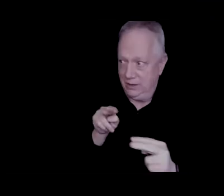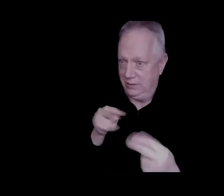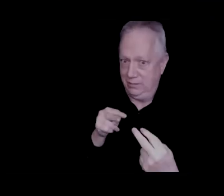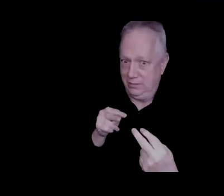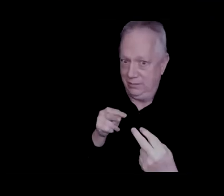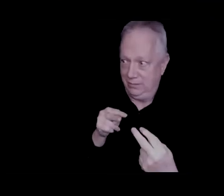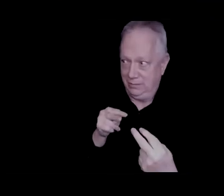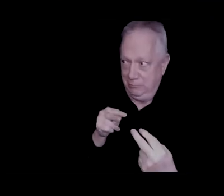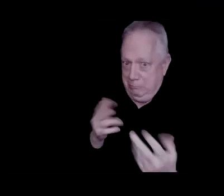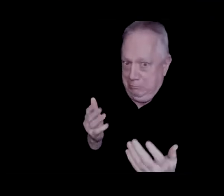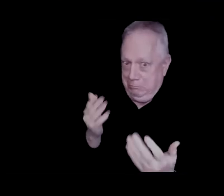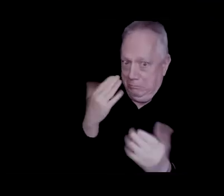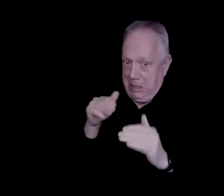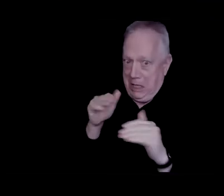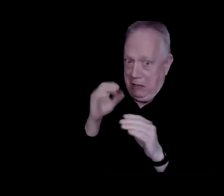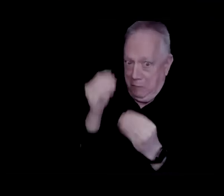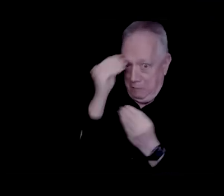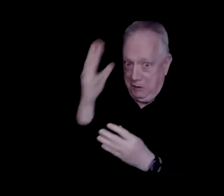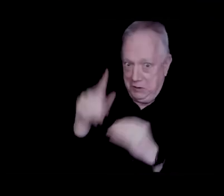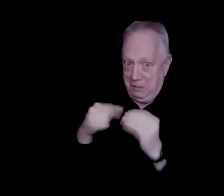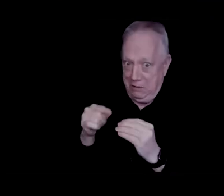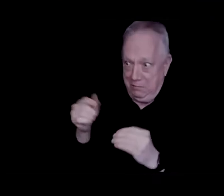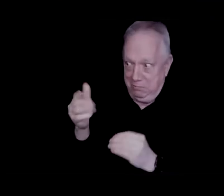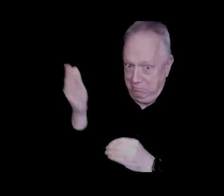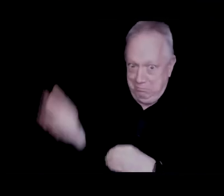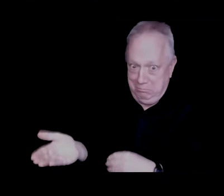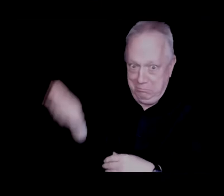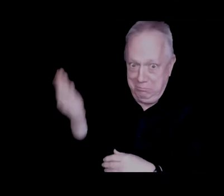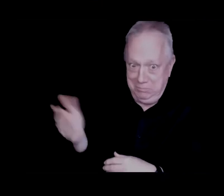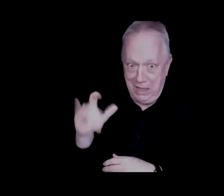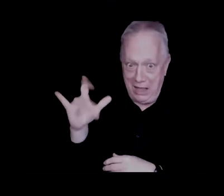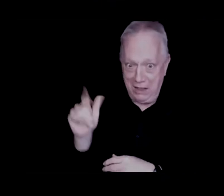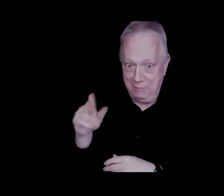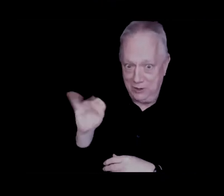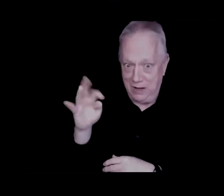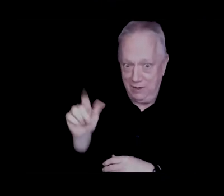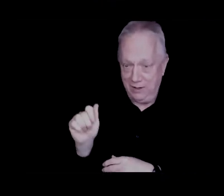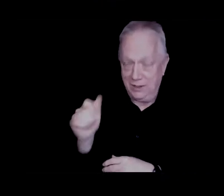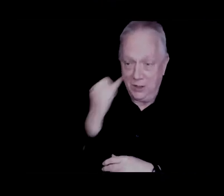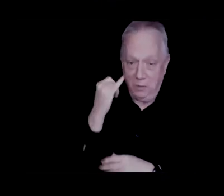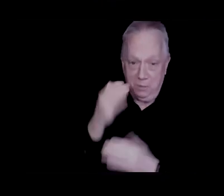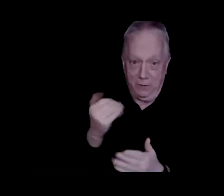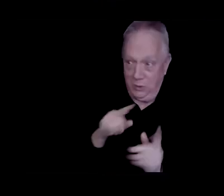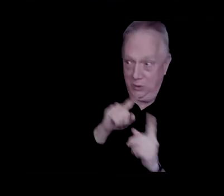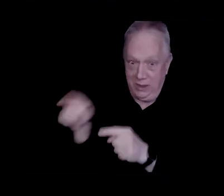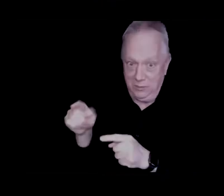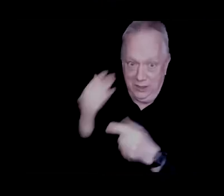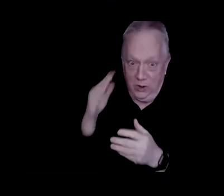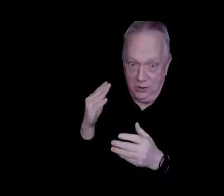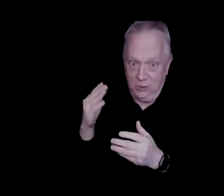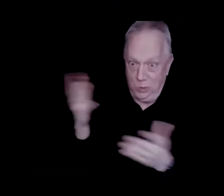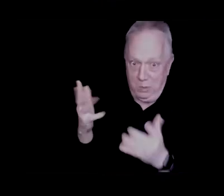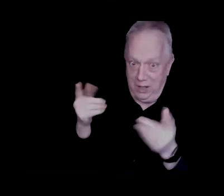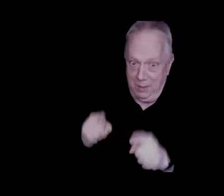both of us, we didn't have any information about Leila Mustapha. And so before to go there, we didn't know what will